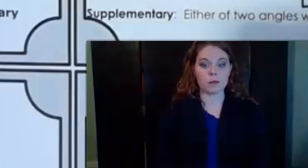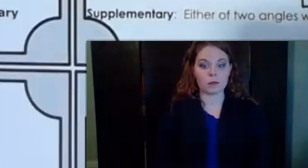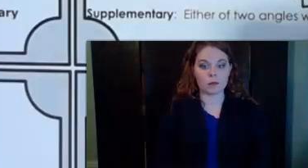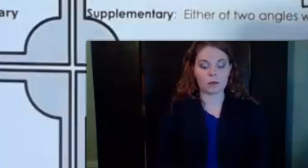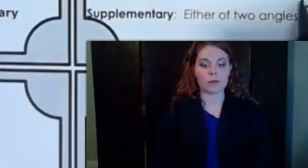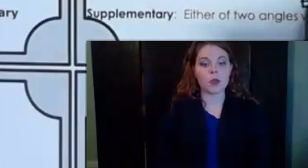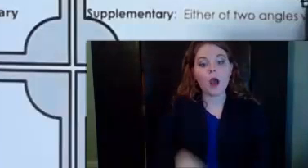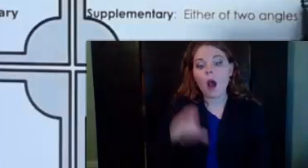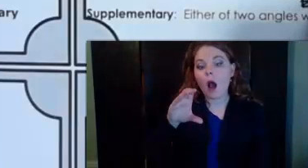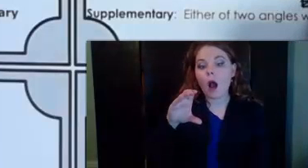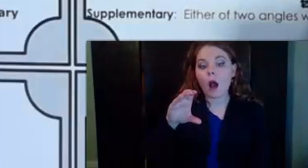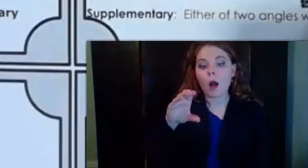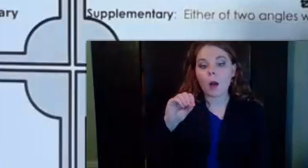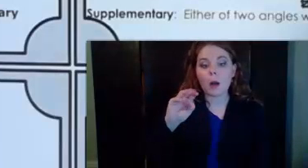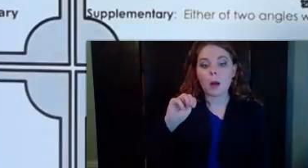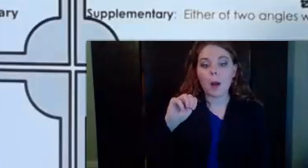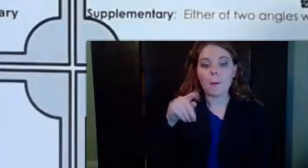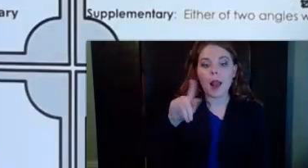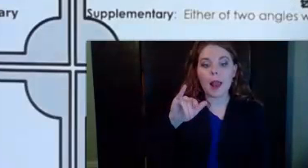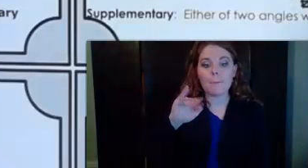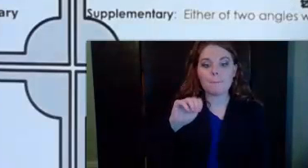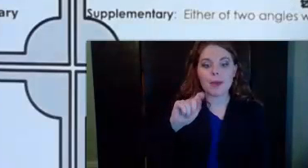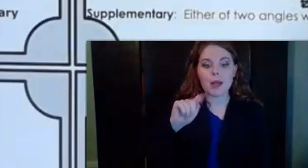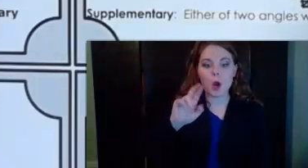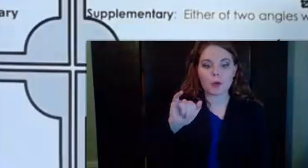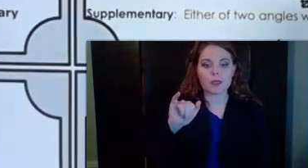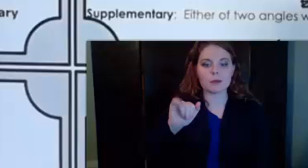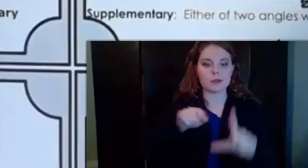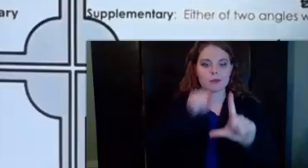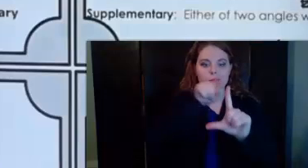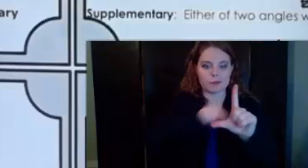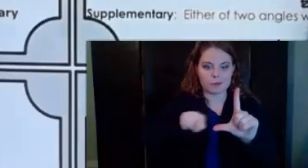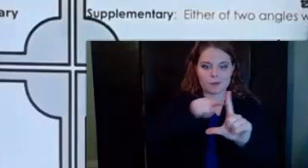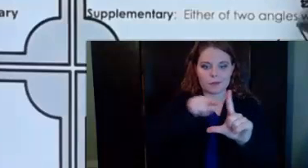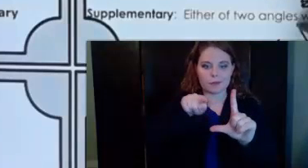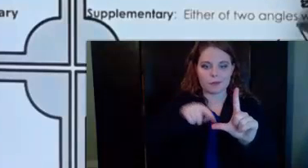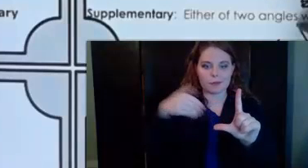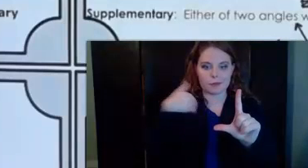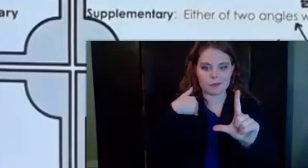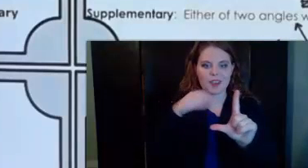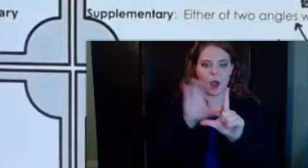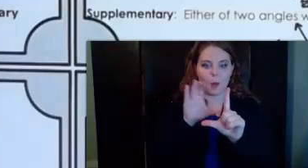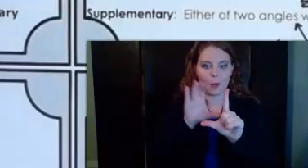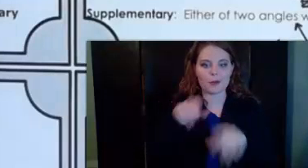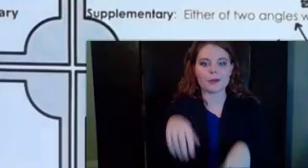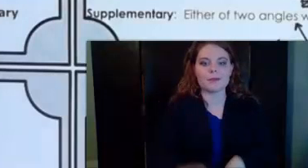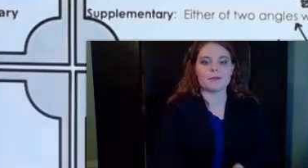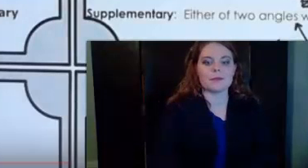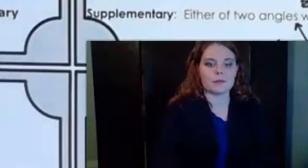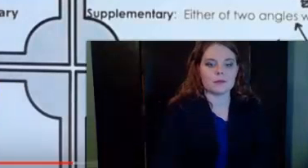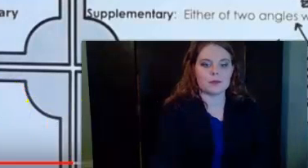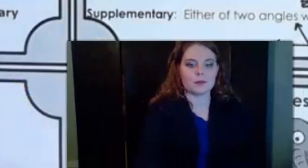angle split up, and supplementary is 180 degrees when you add them